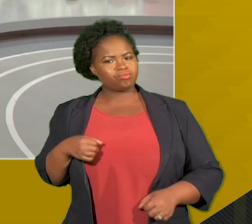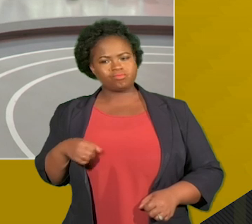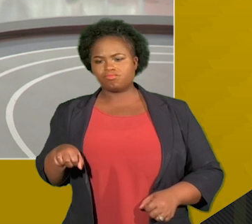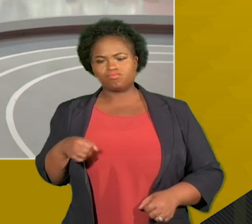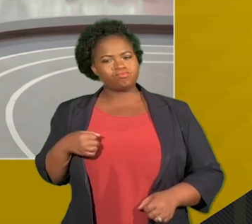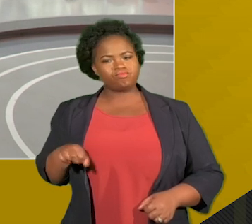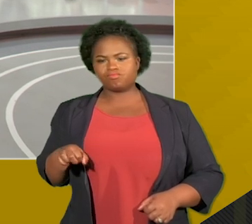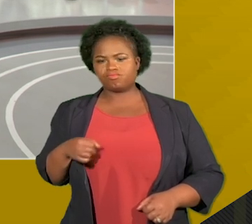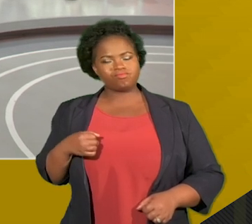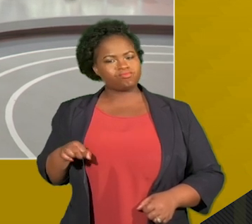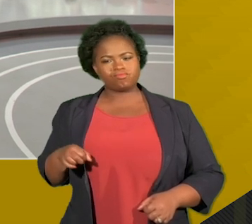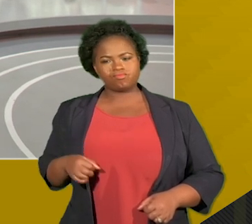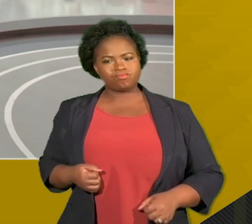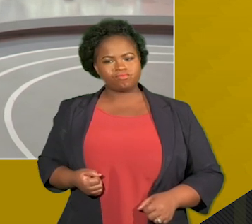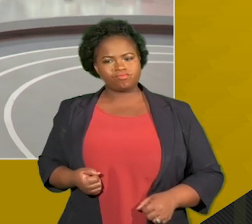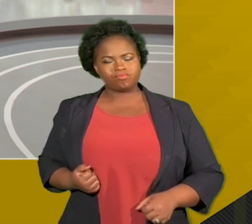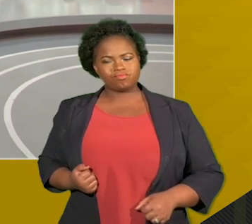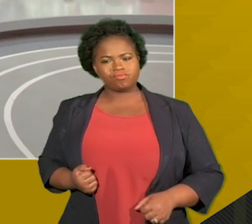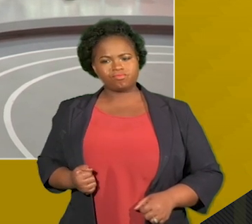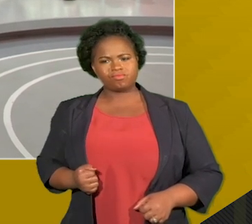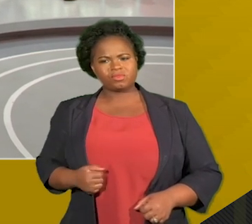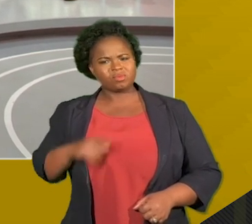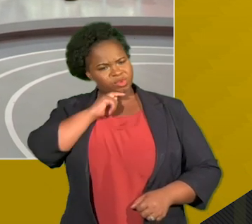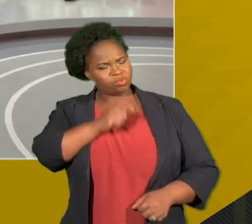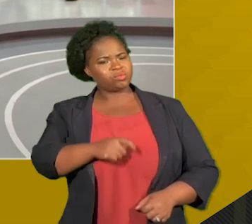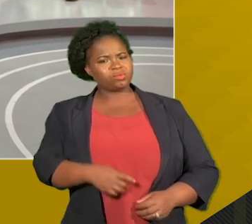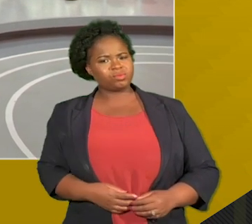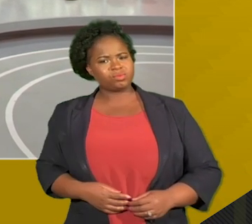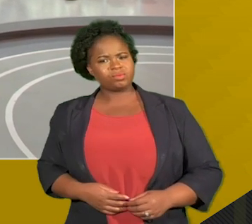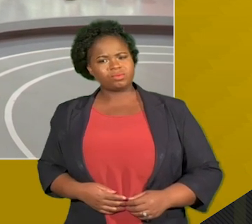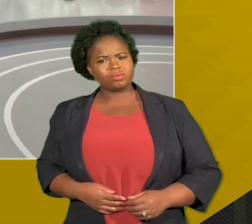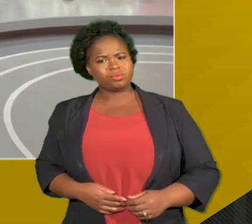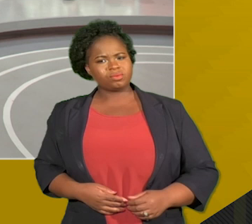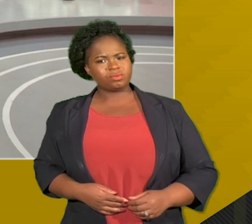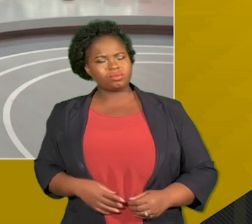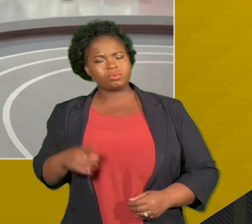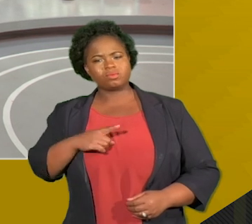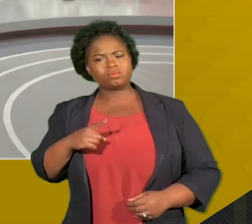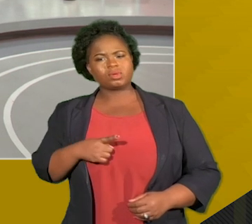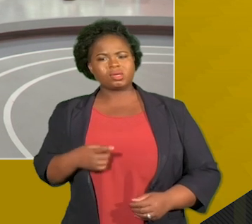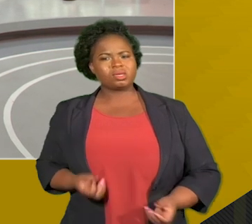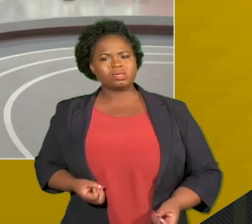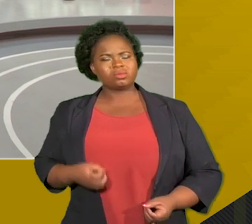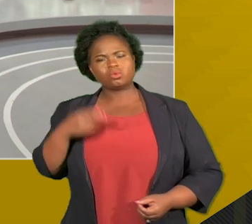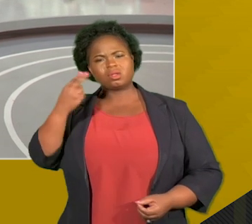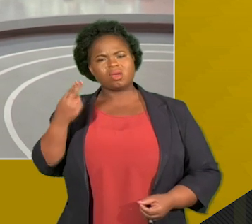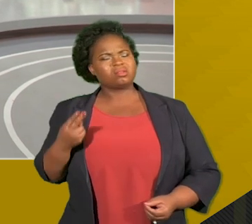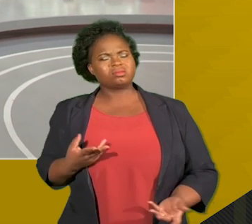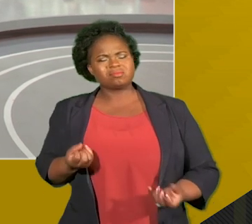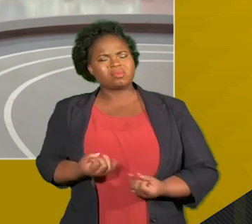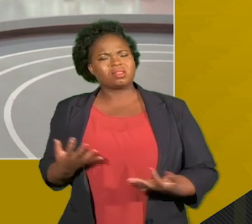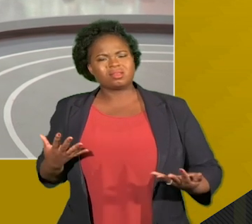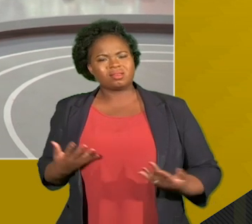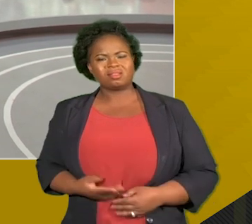They're not willing to back up. He says, but I think it's true that too much of the art world is not willing to back it up,